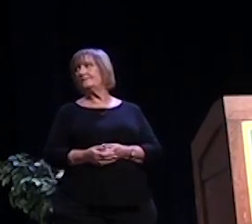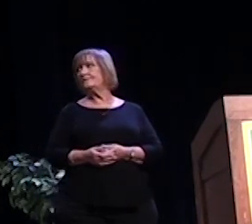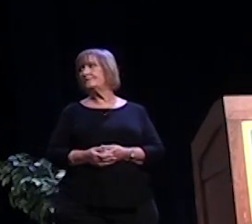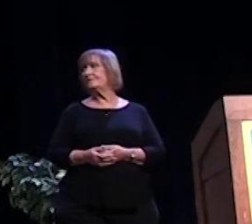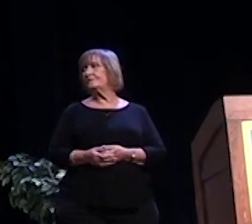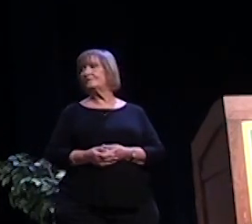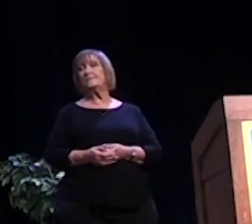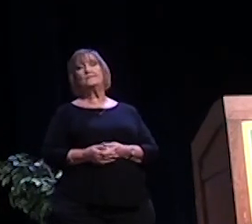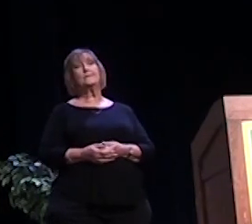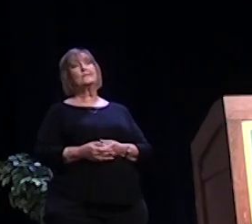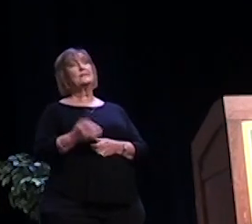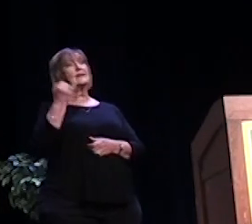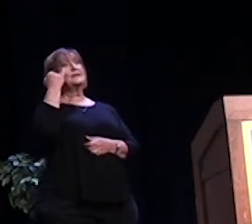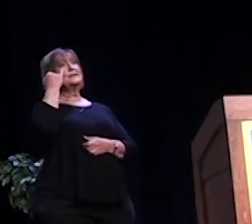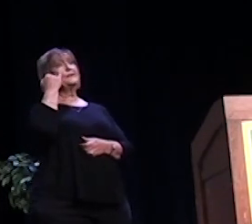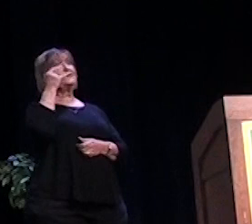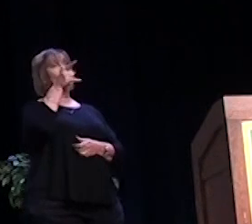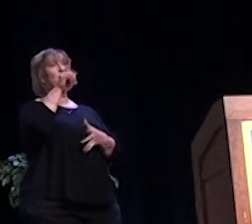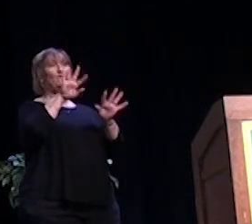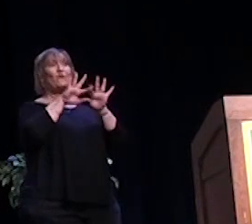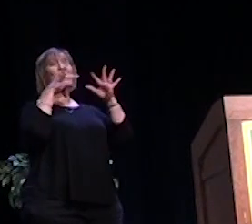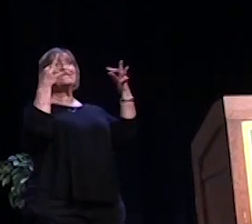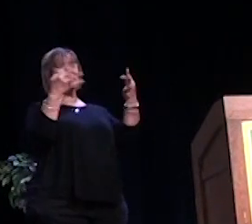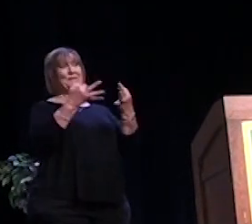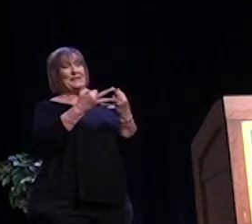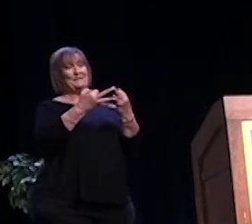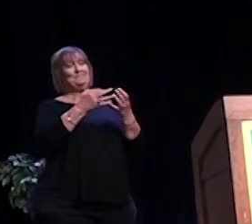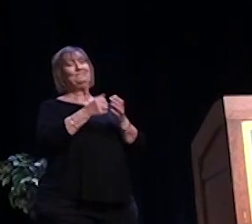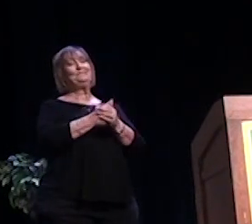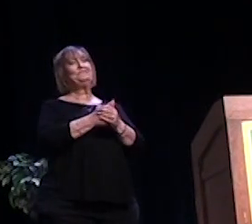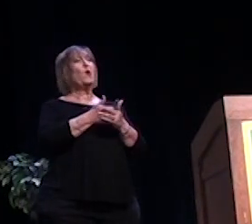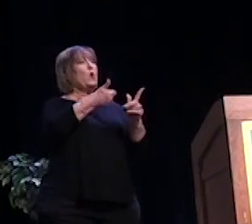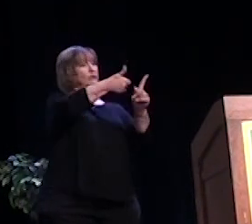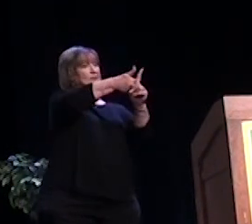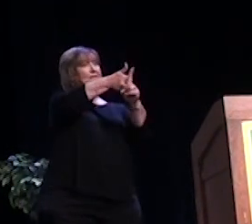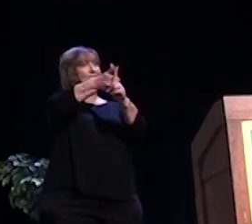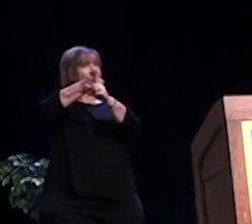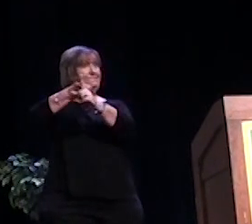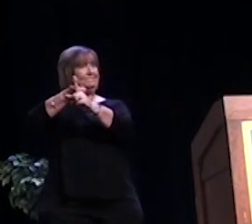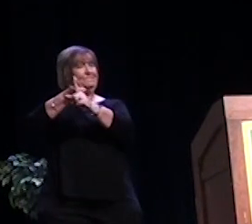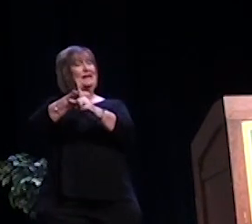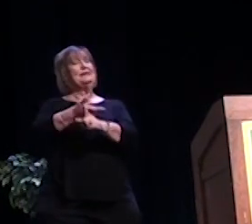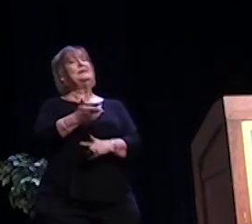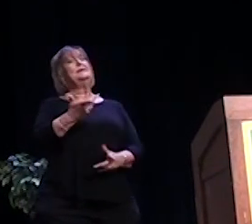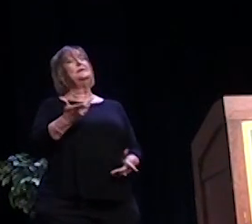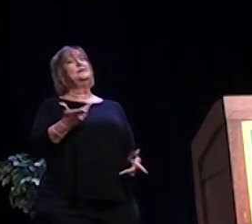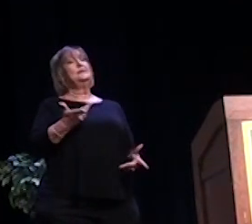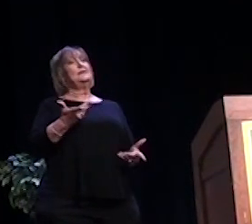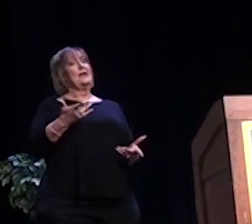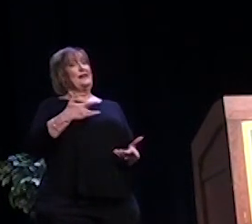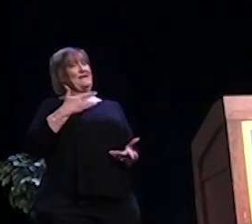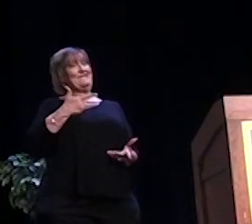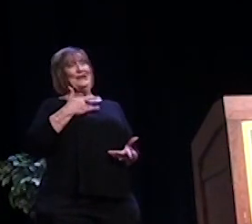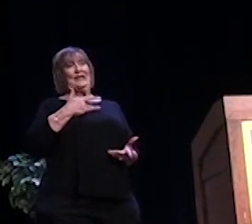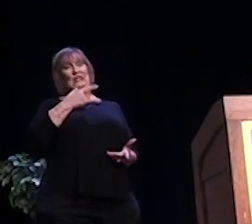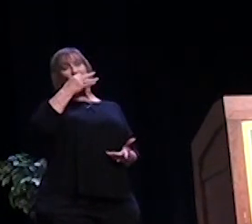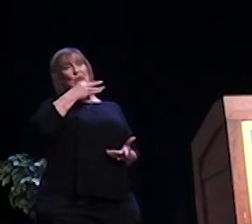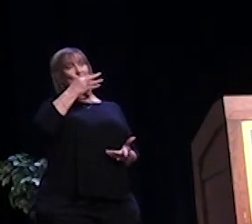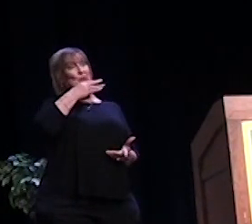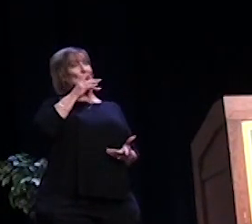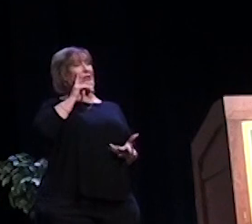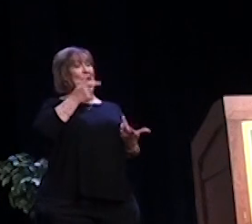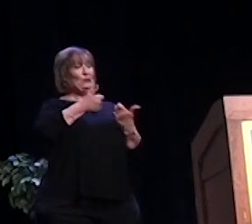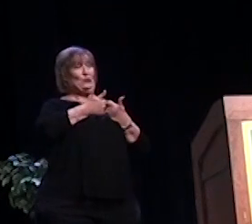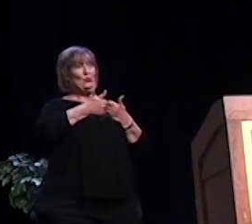So if you are a local household, family, or individual experiencing or facing homelessness in